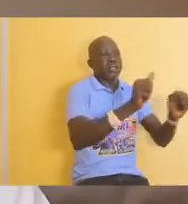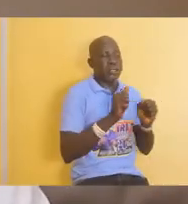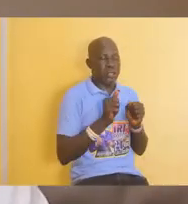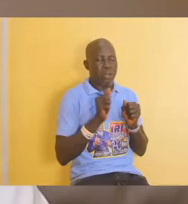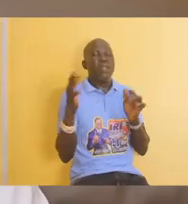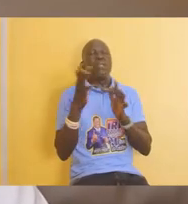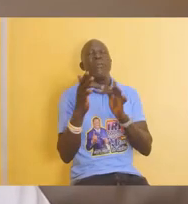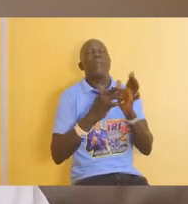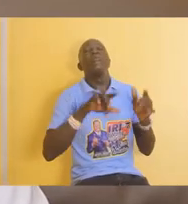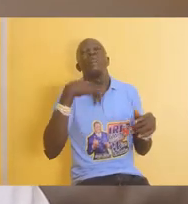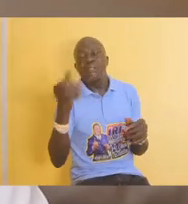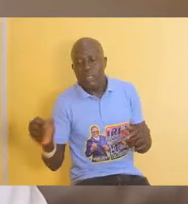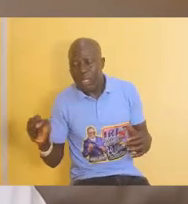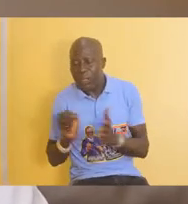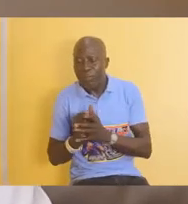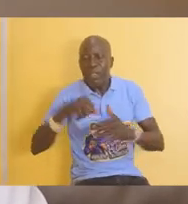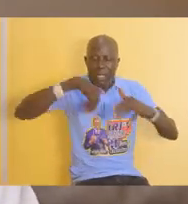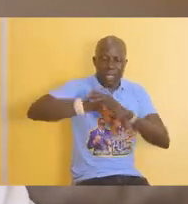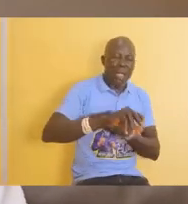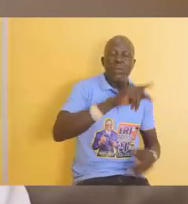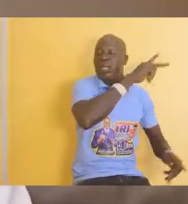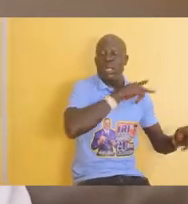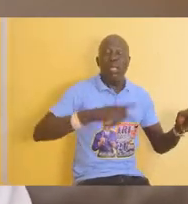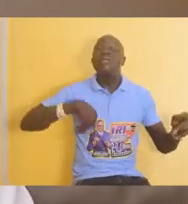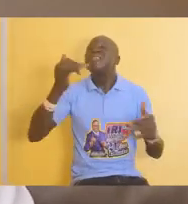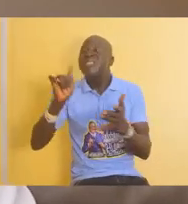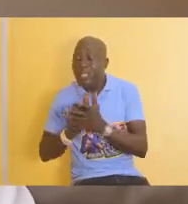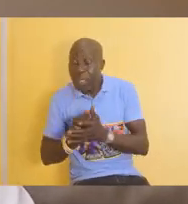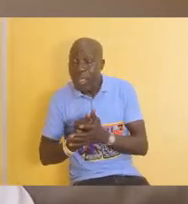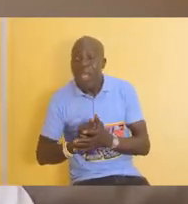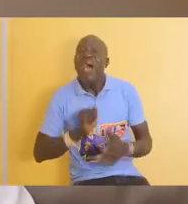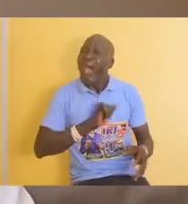them. The Bible says, Nebuchadnezzar